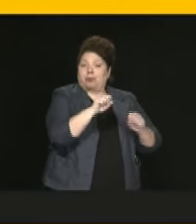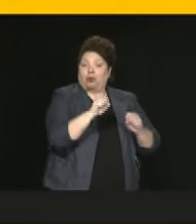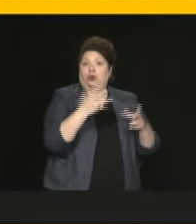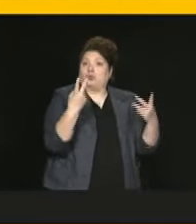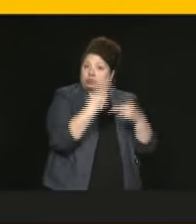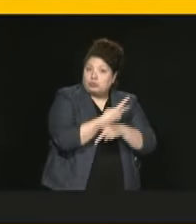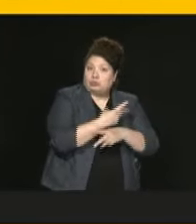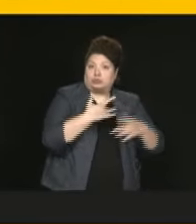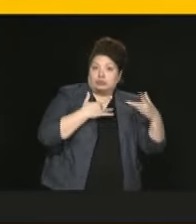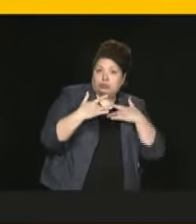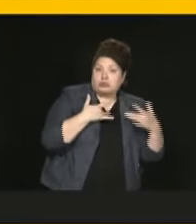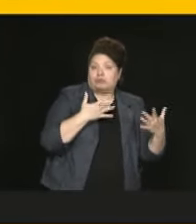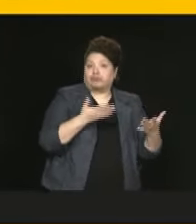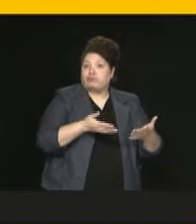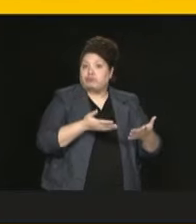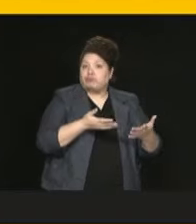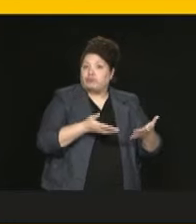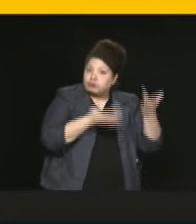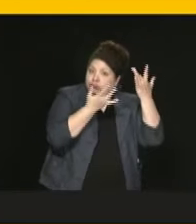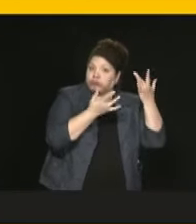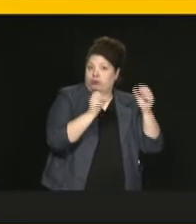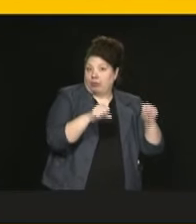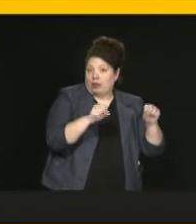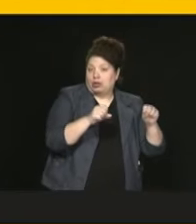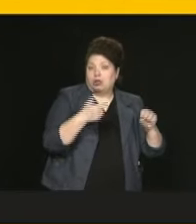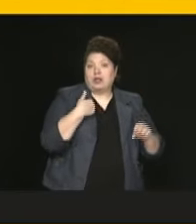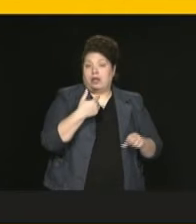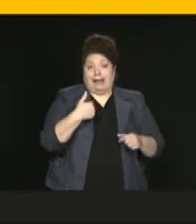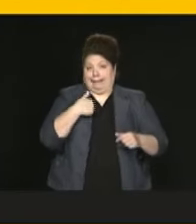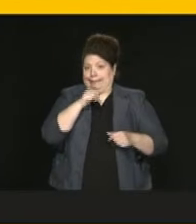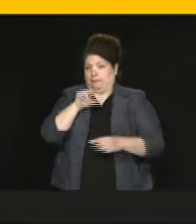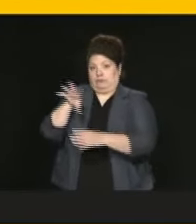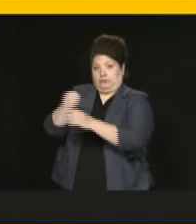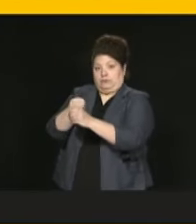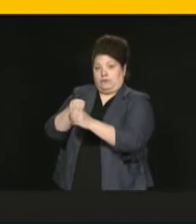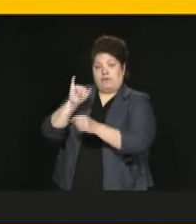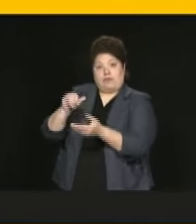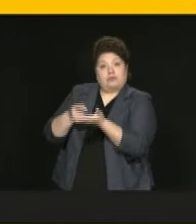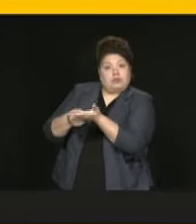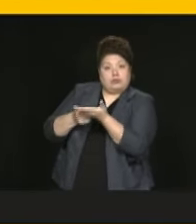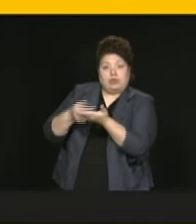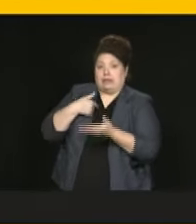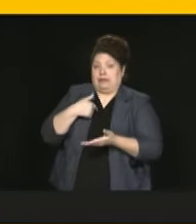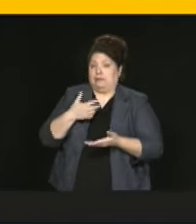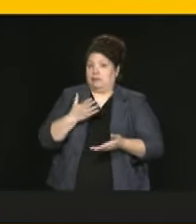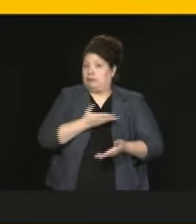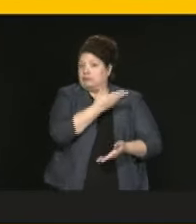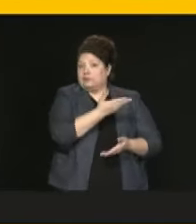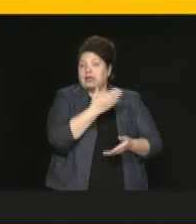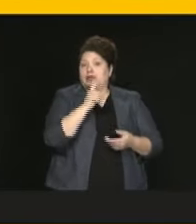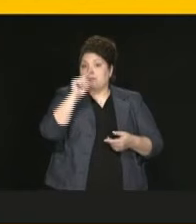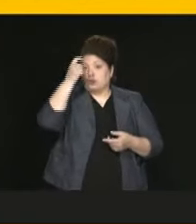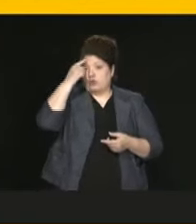they're it's very possible, and I'm not part of these discussions. I would direct those questions, frankly, to Minister Anand, so I don't know the